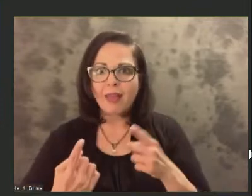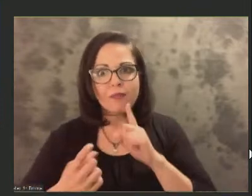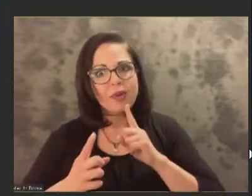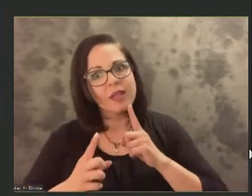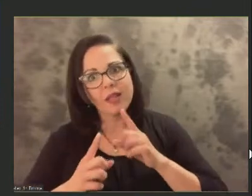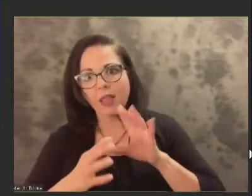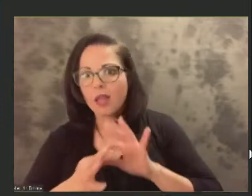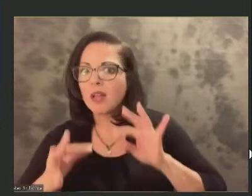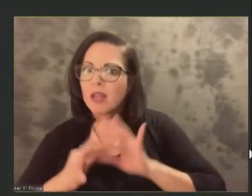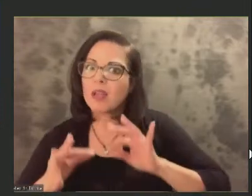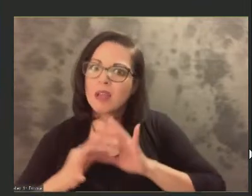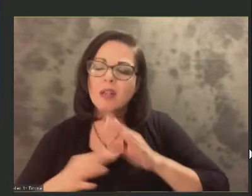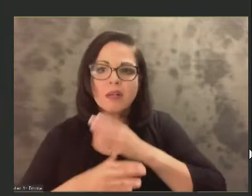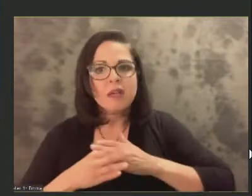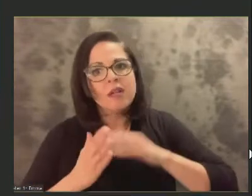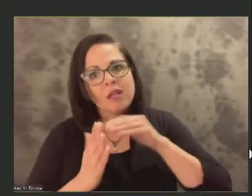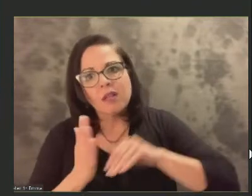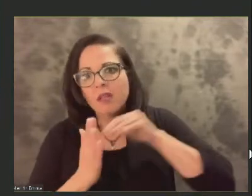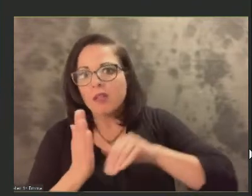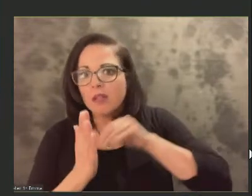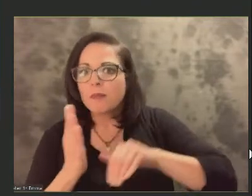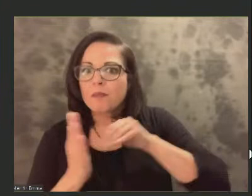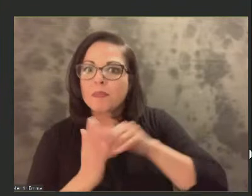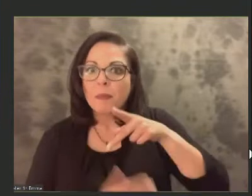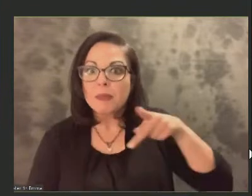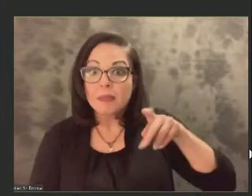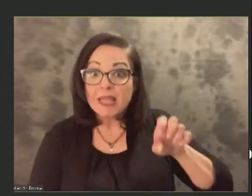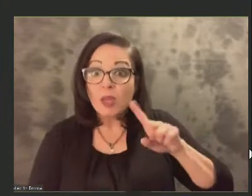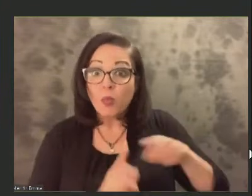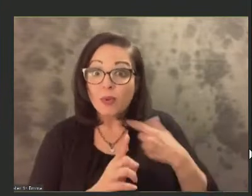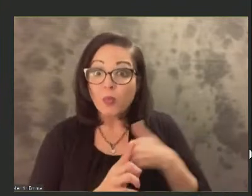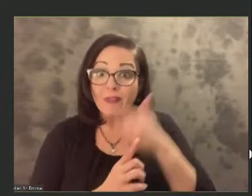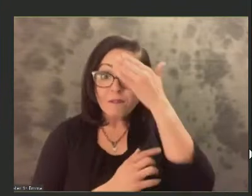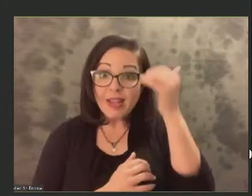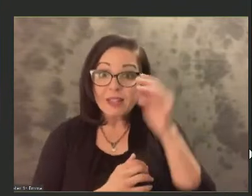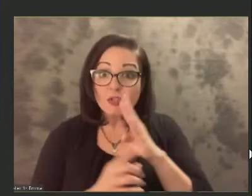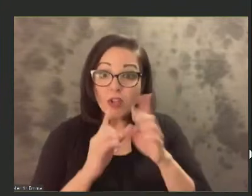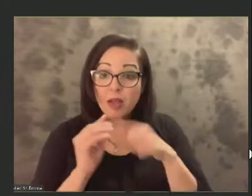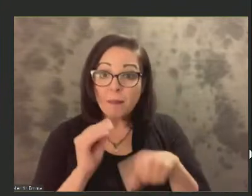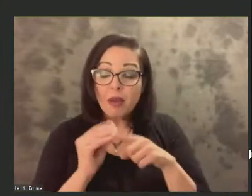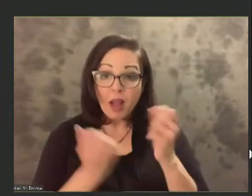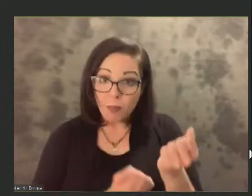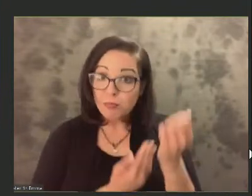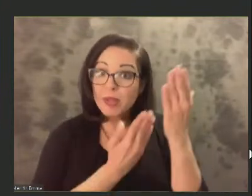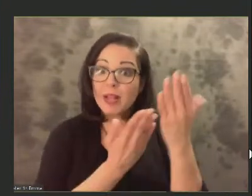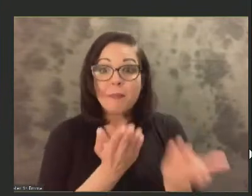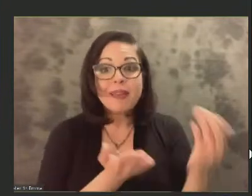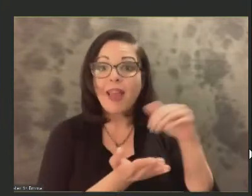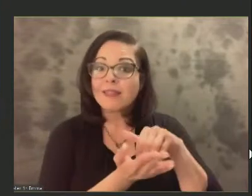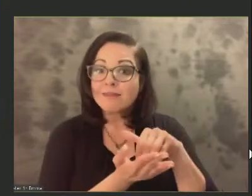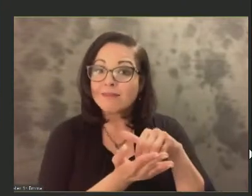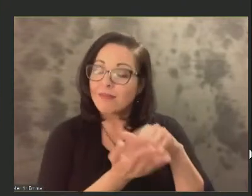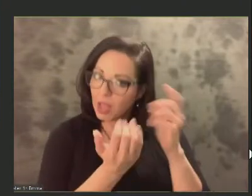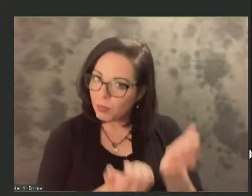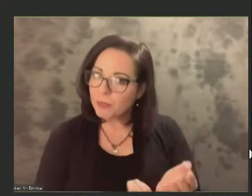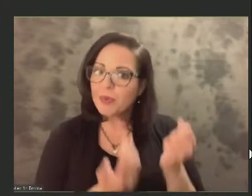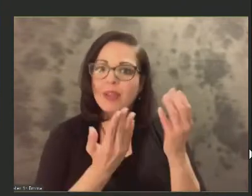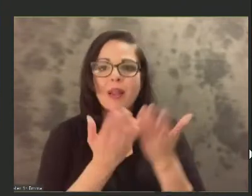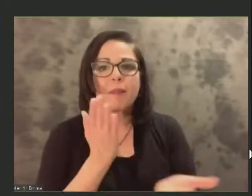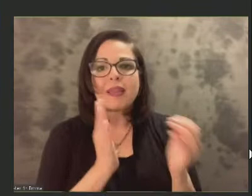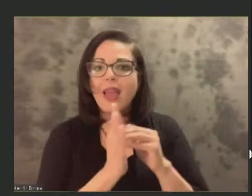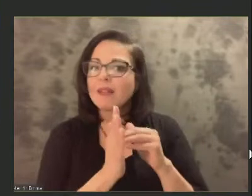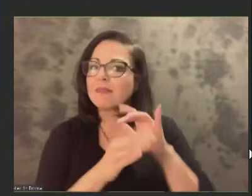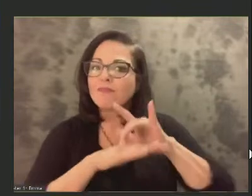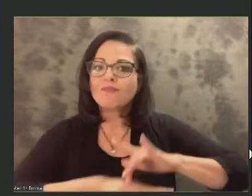as PPE. Everybody knows it. Whenever we forget to talk about it, I'll bring it back up again. And, you know, when I haven't been